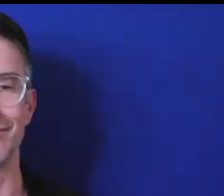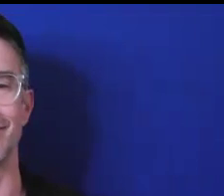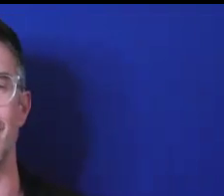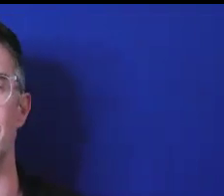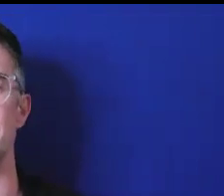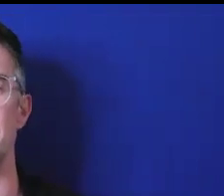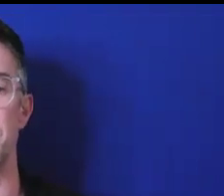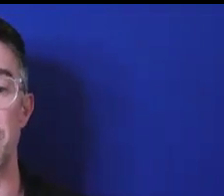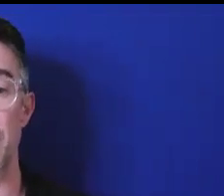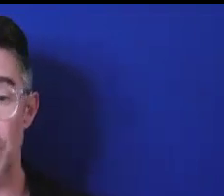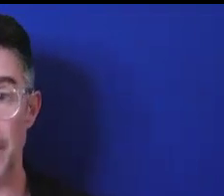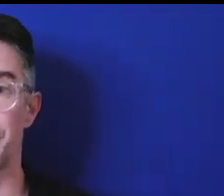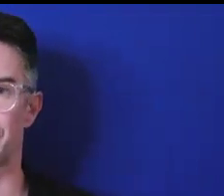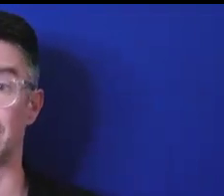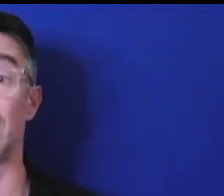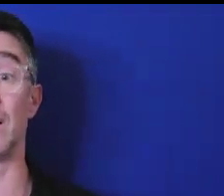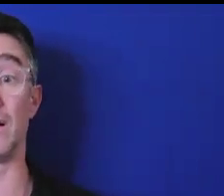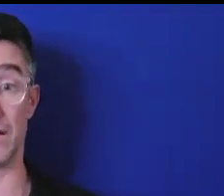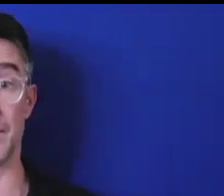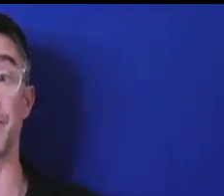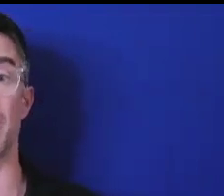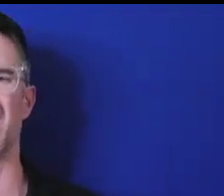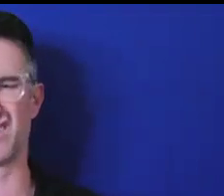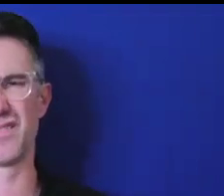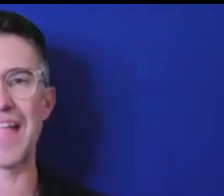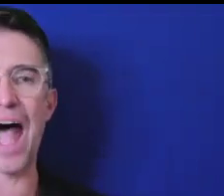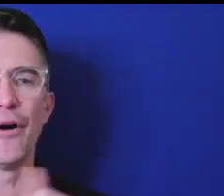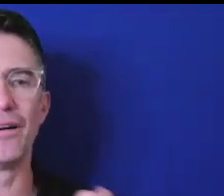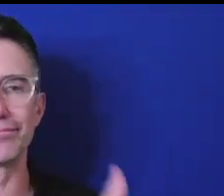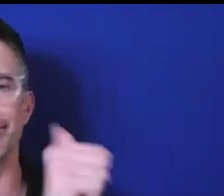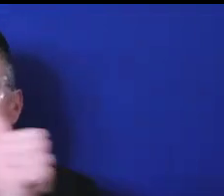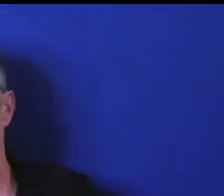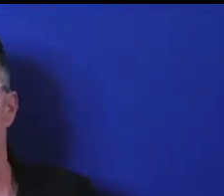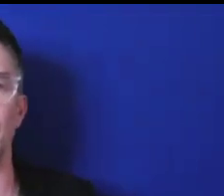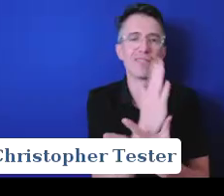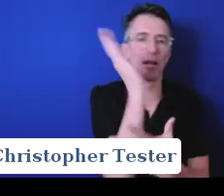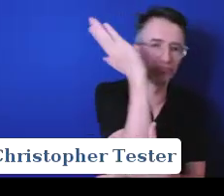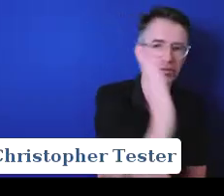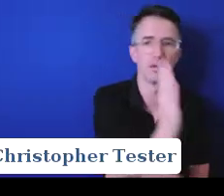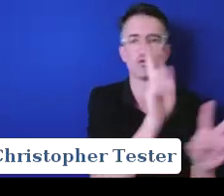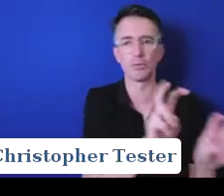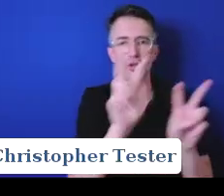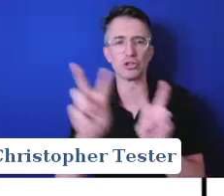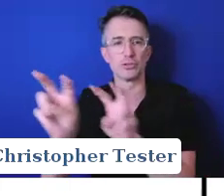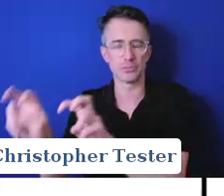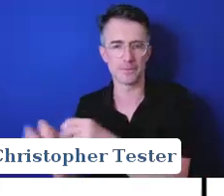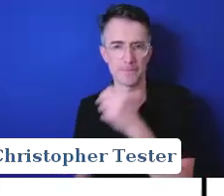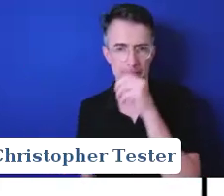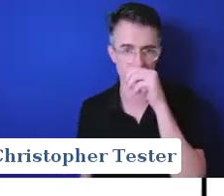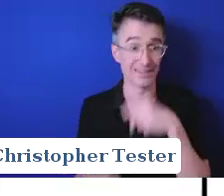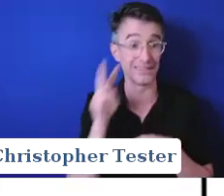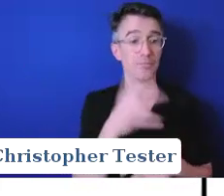series webinar that you can see in the webpage of the socialprotection.org, and the series of